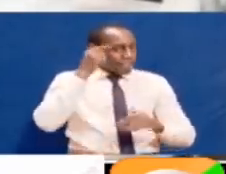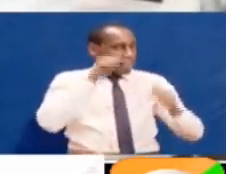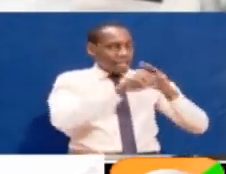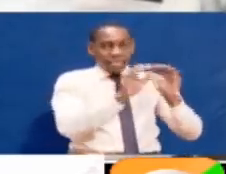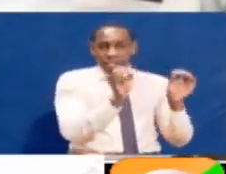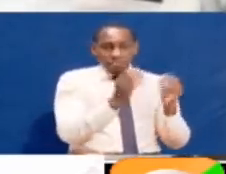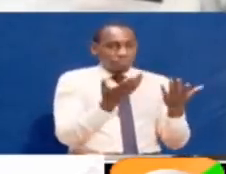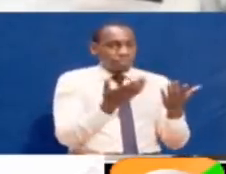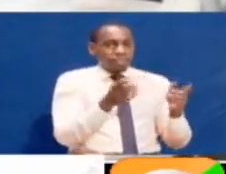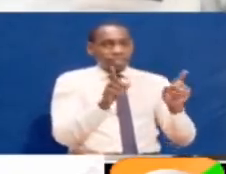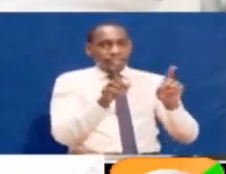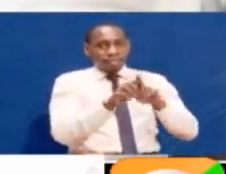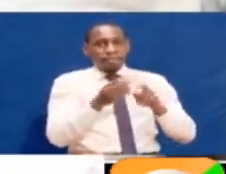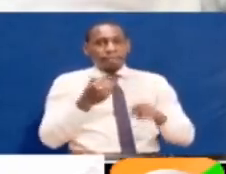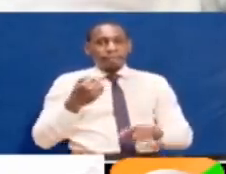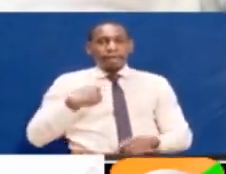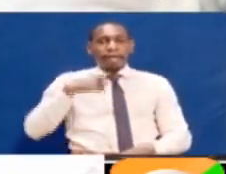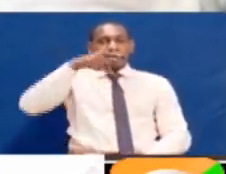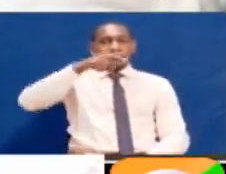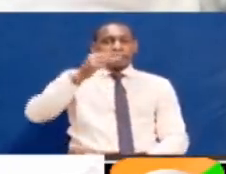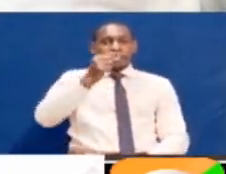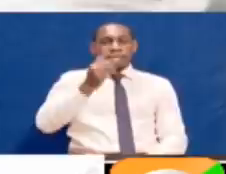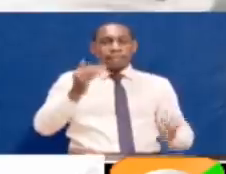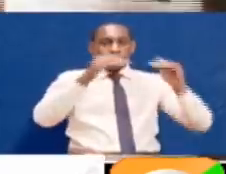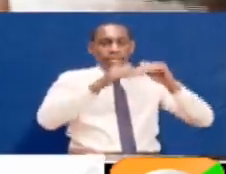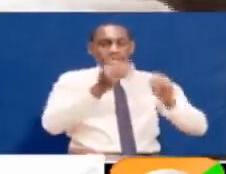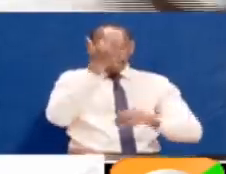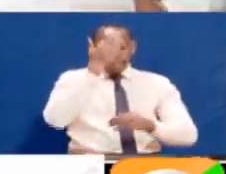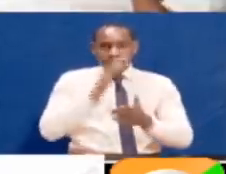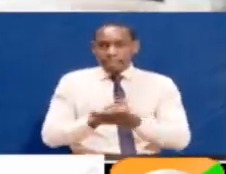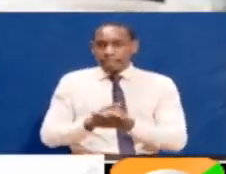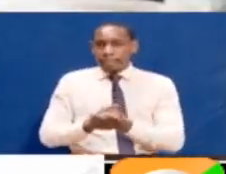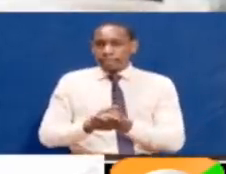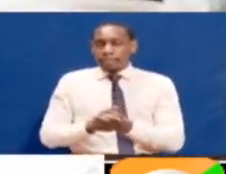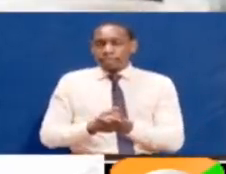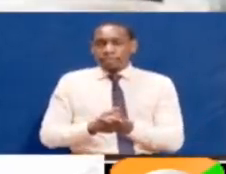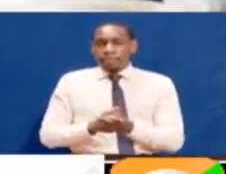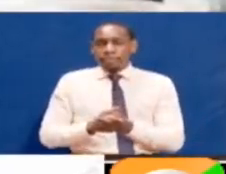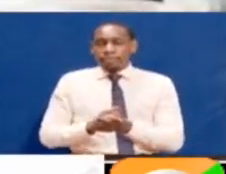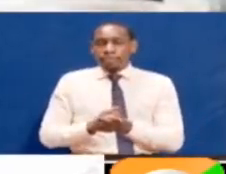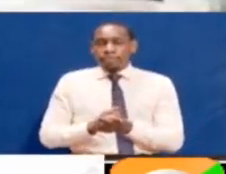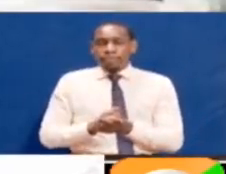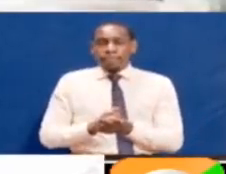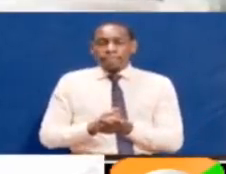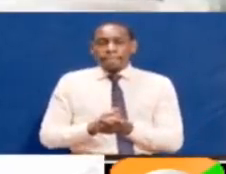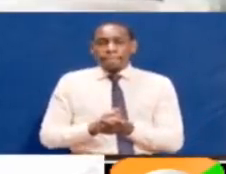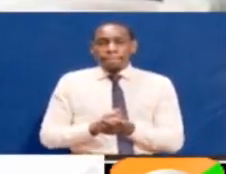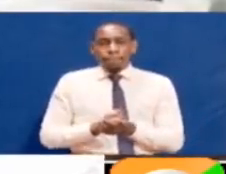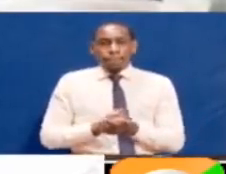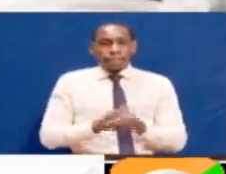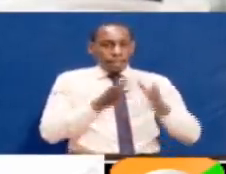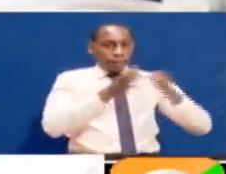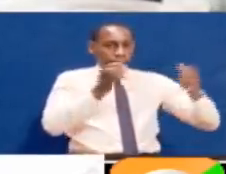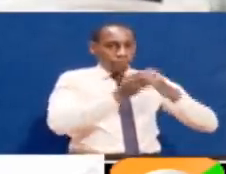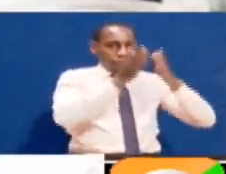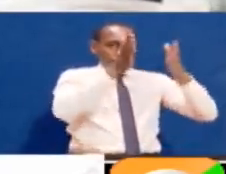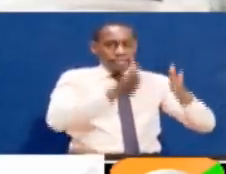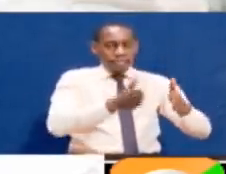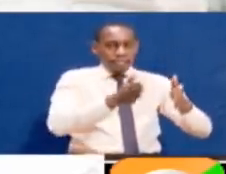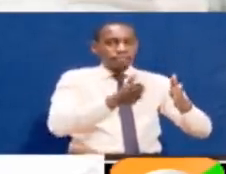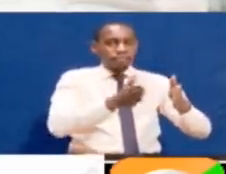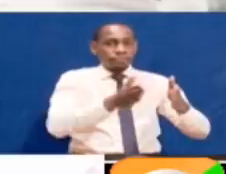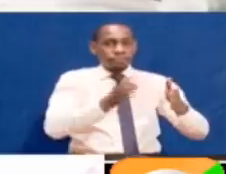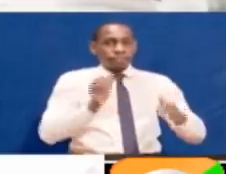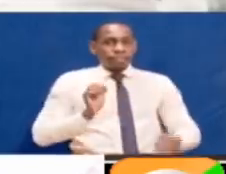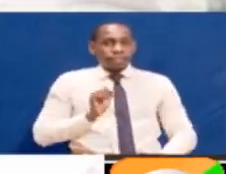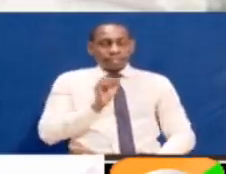in, even though we know there was a PG meeting there on Monday? If I forced myself there? As the majority leader